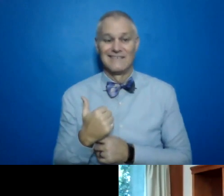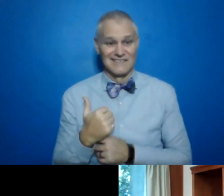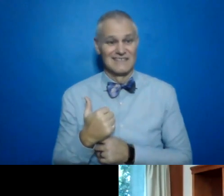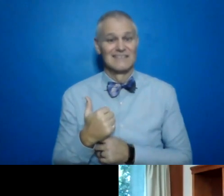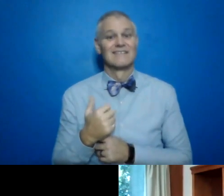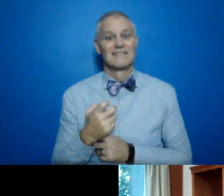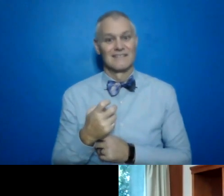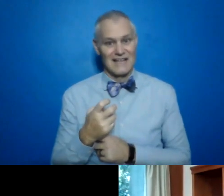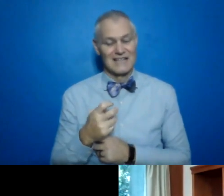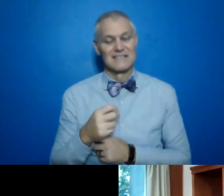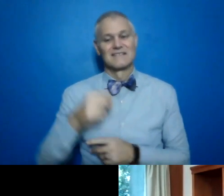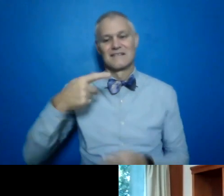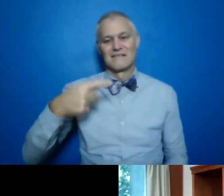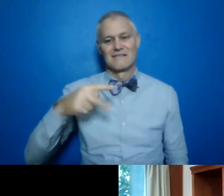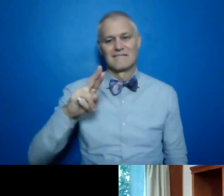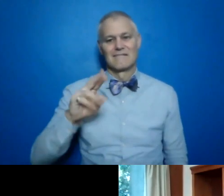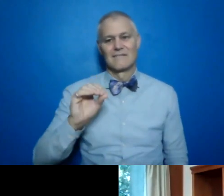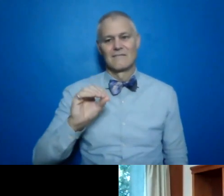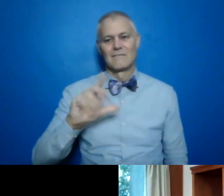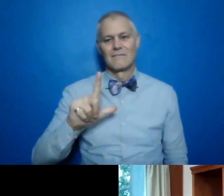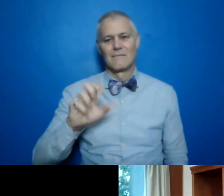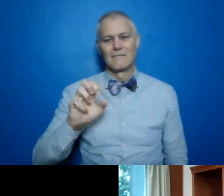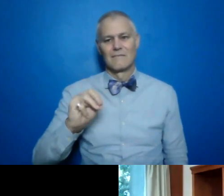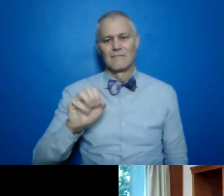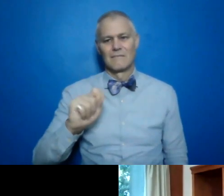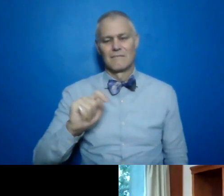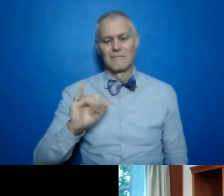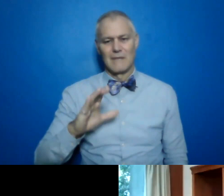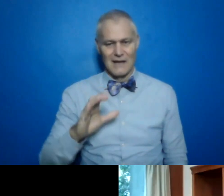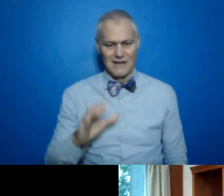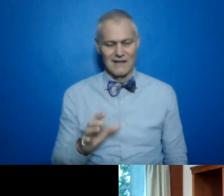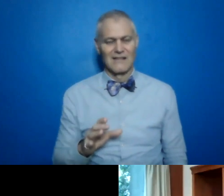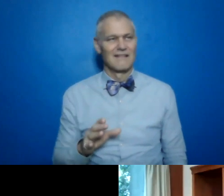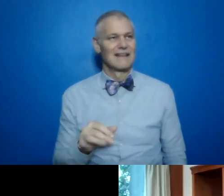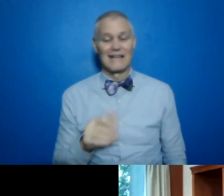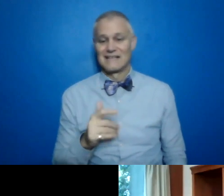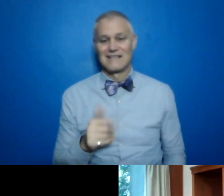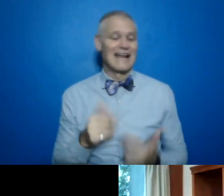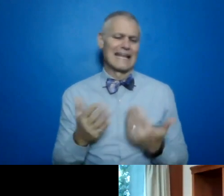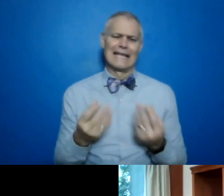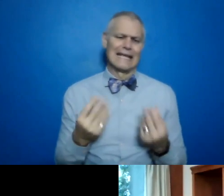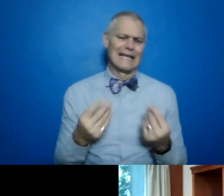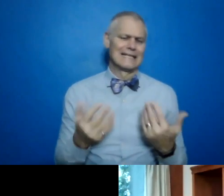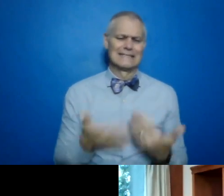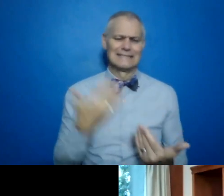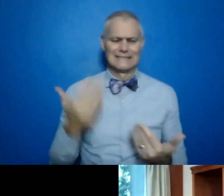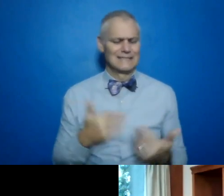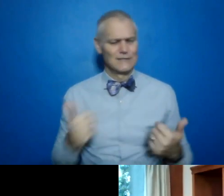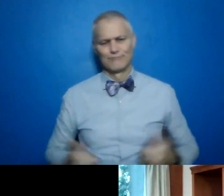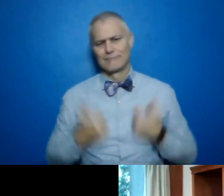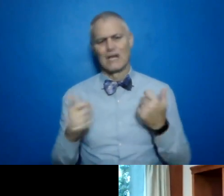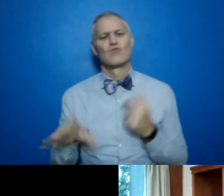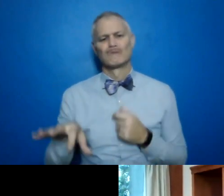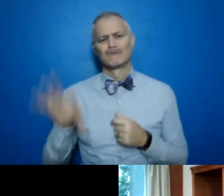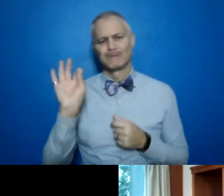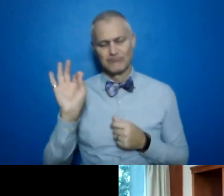problematic. And so this isn't a light choice. This isn't a easy something to do. It is something that